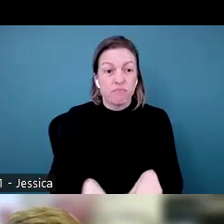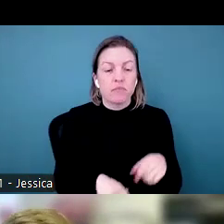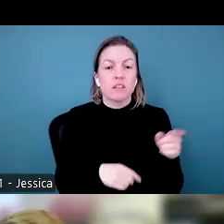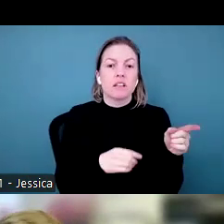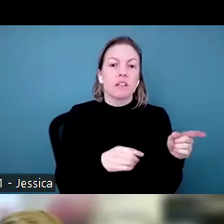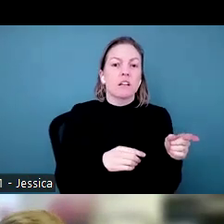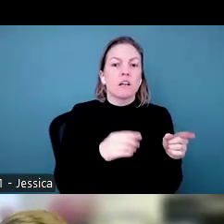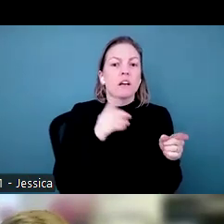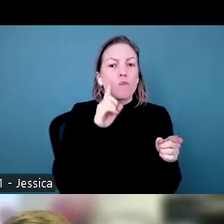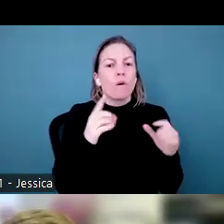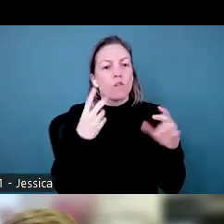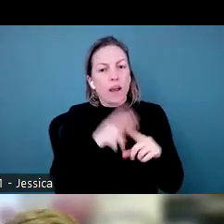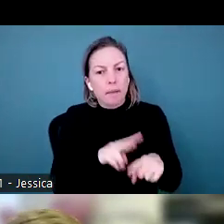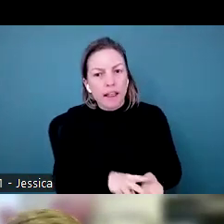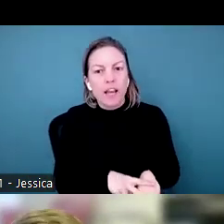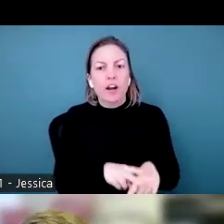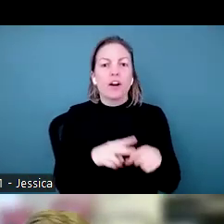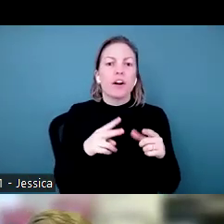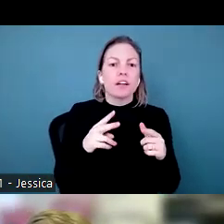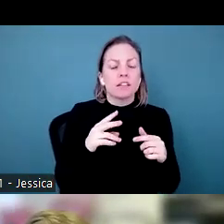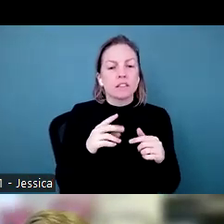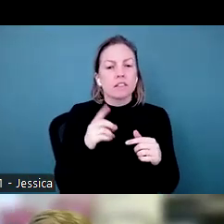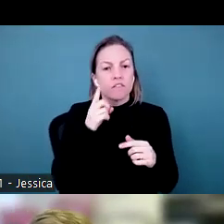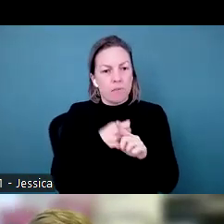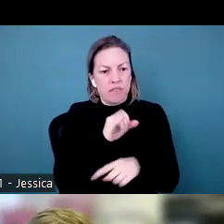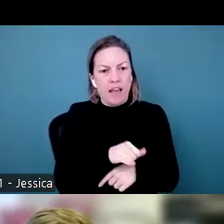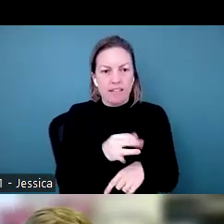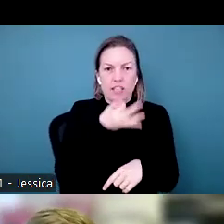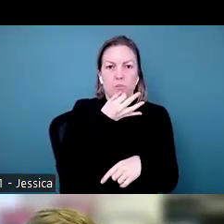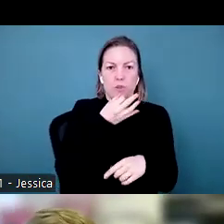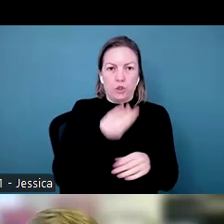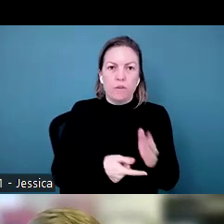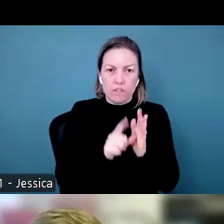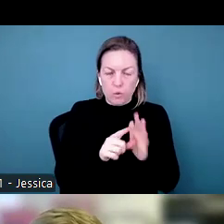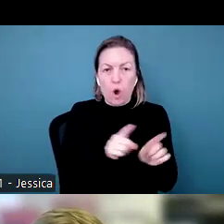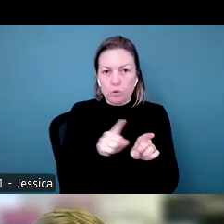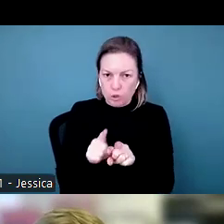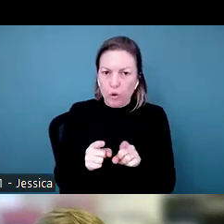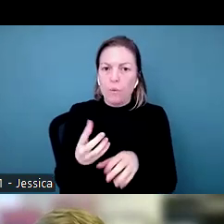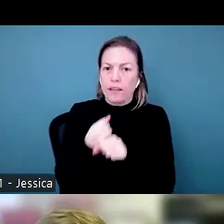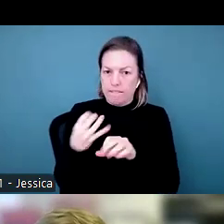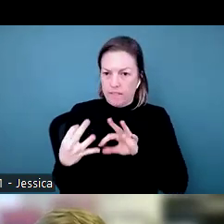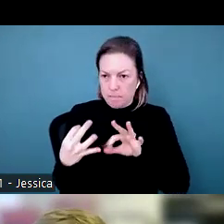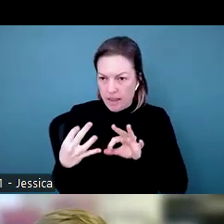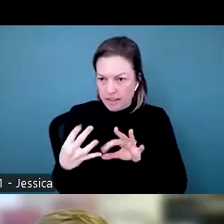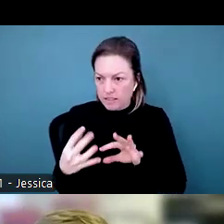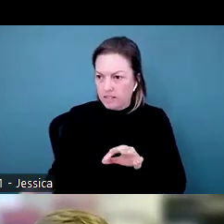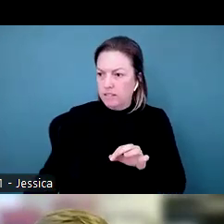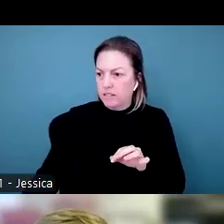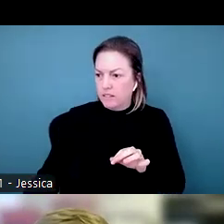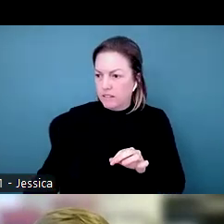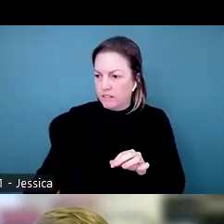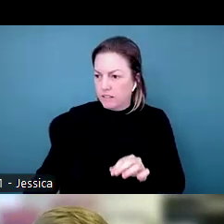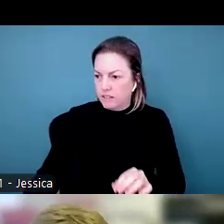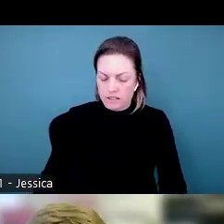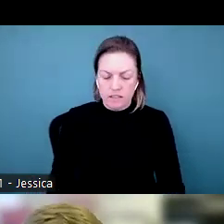vocabulary, terminology, and clarity based on this expert review. We're also getting feedback from voluntary surveys.